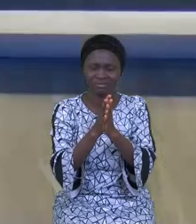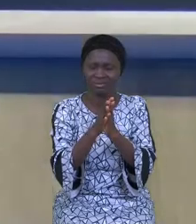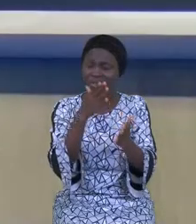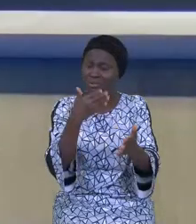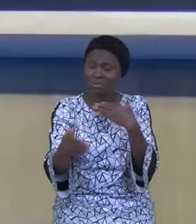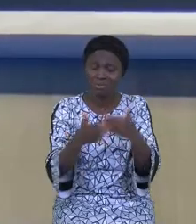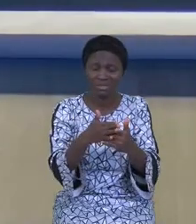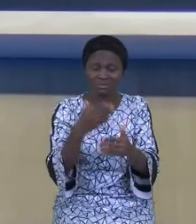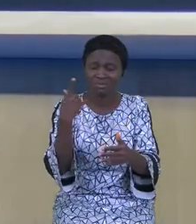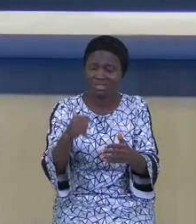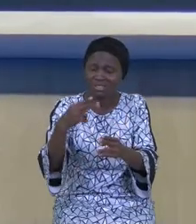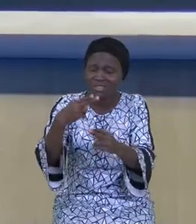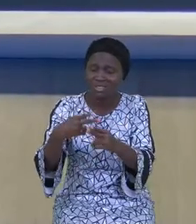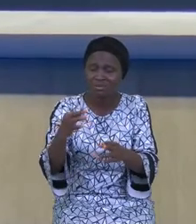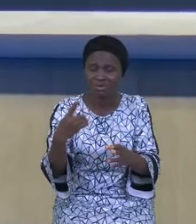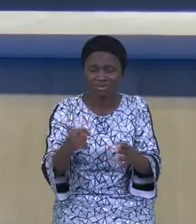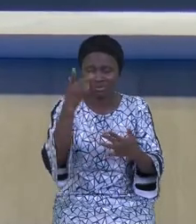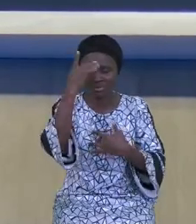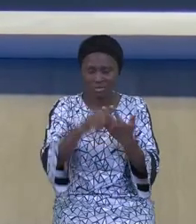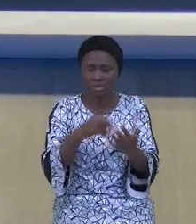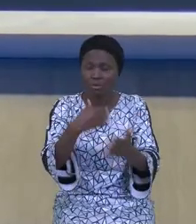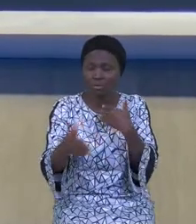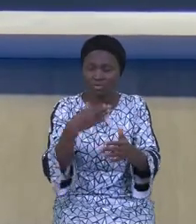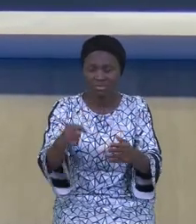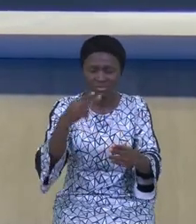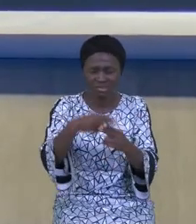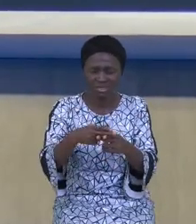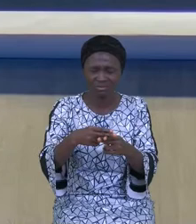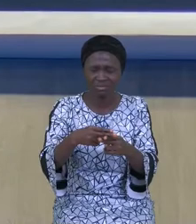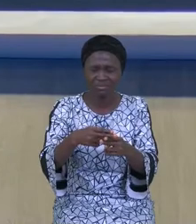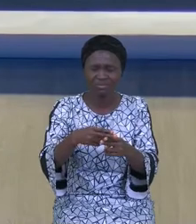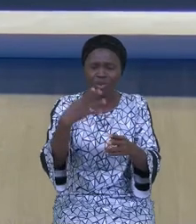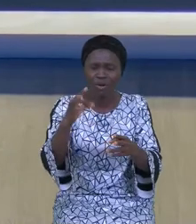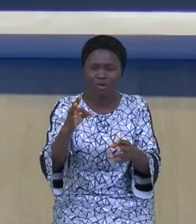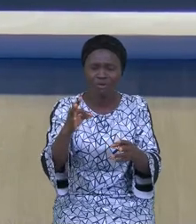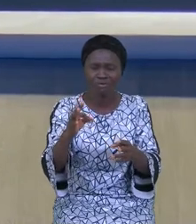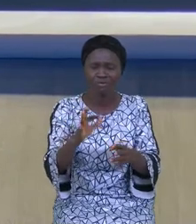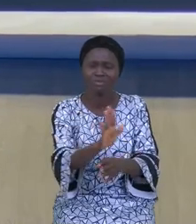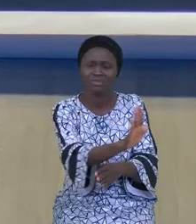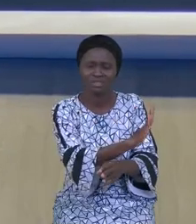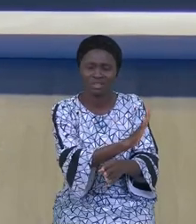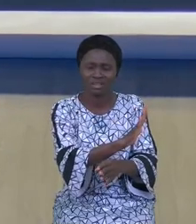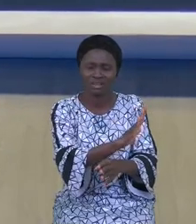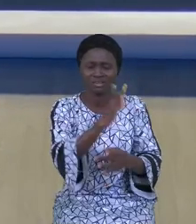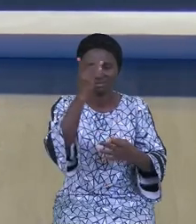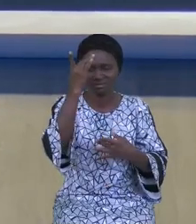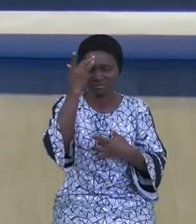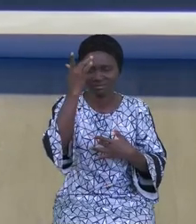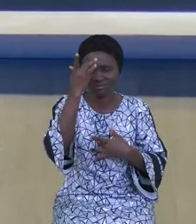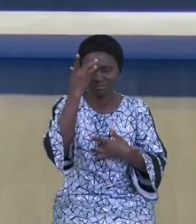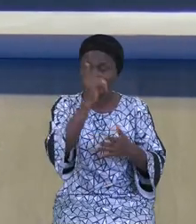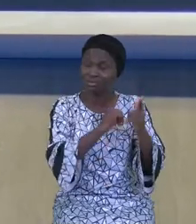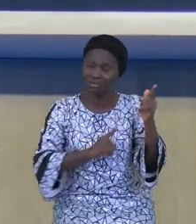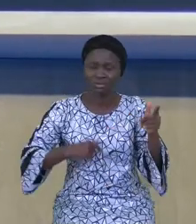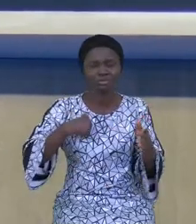Whatever the name of their sickness, whatever the name of their disease, Lord, we